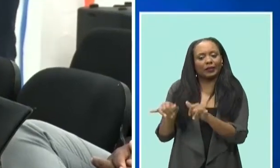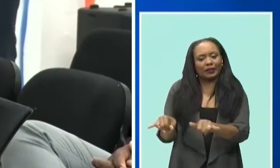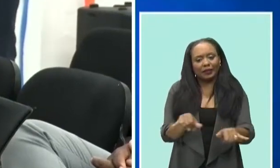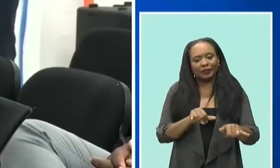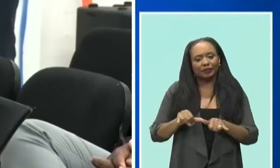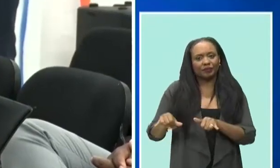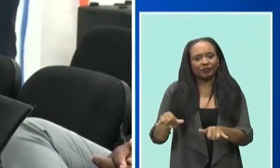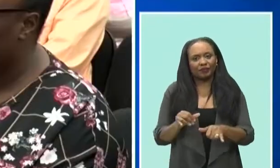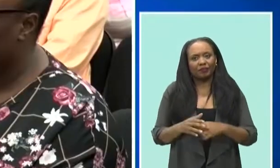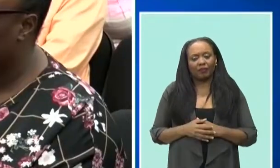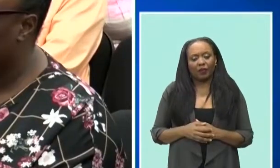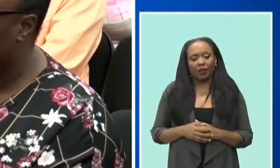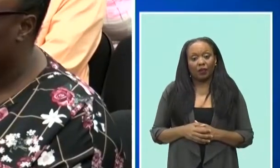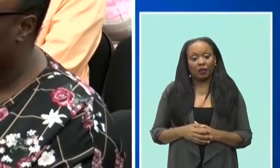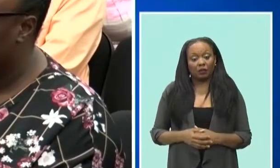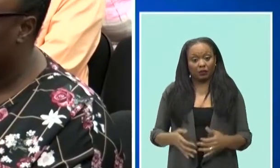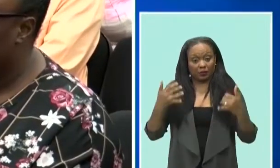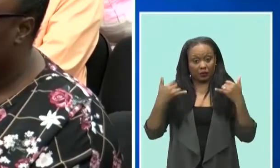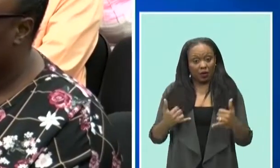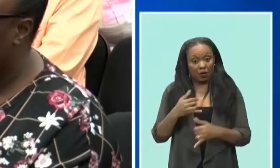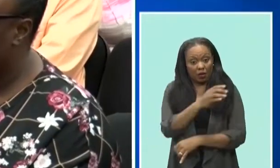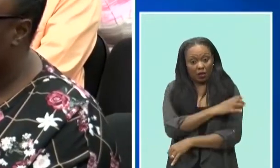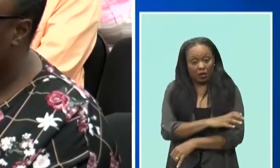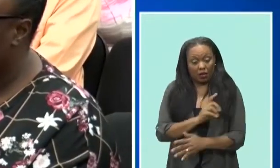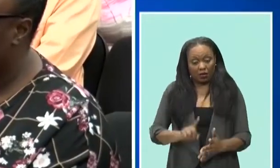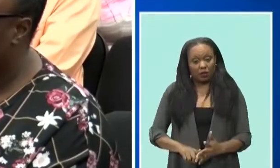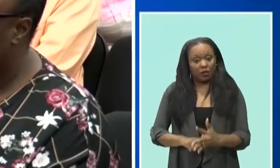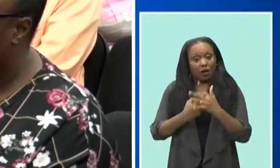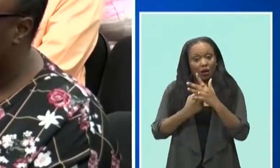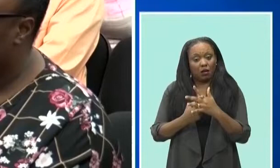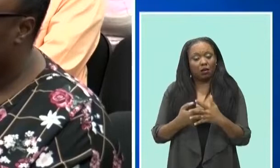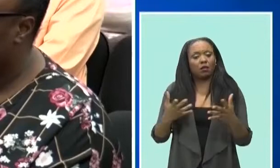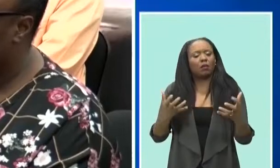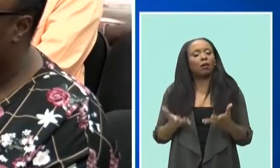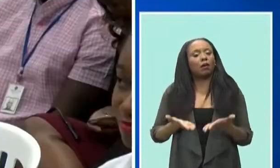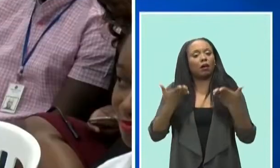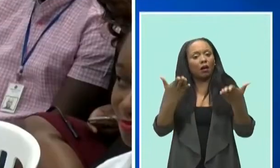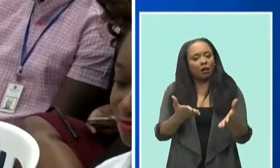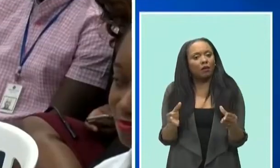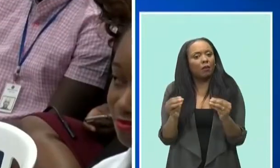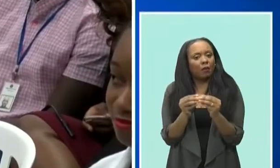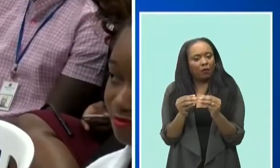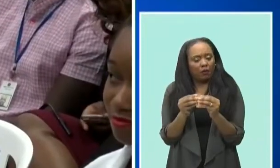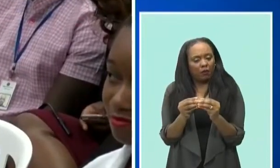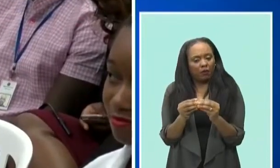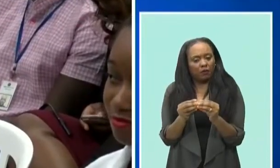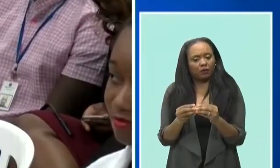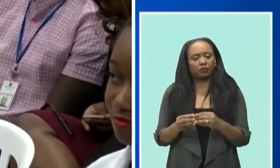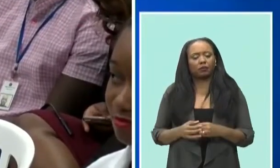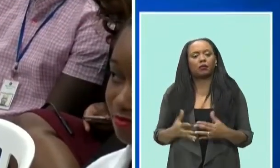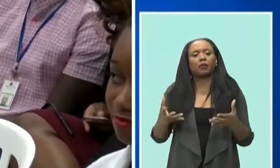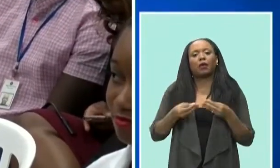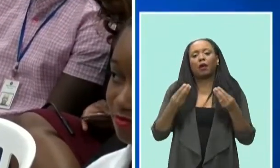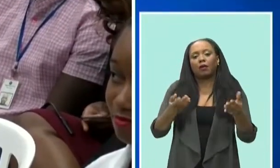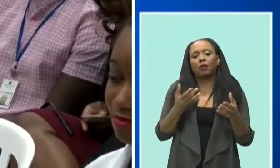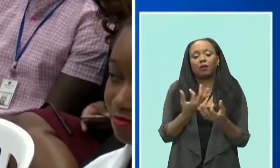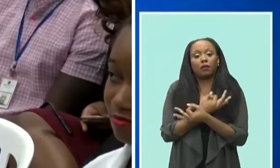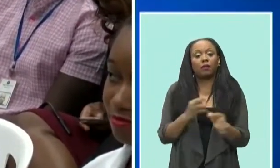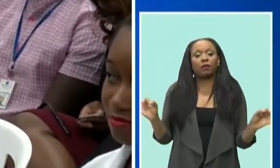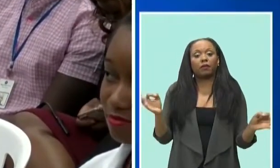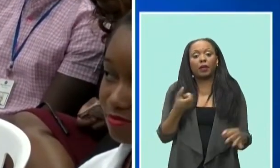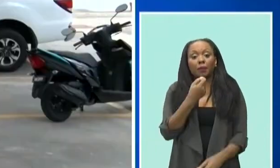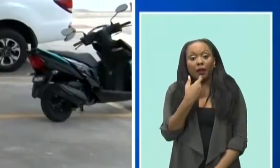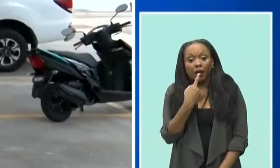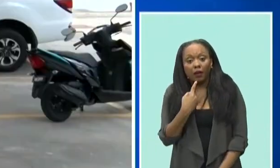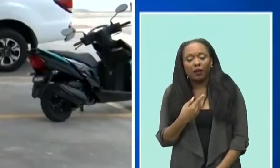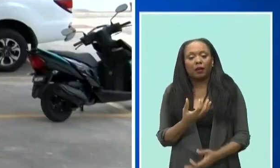Kazmi says now that the clinic is up and running, they are working towards offering even more to the public, including free medication and lab